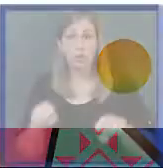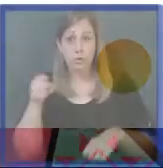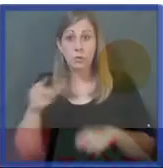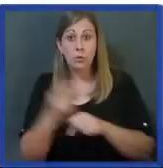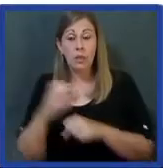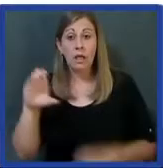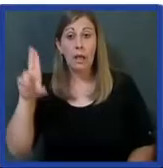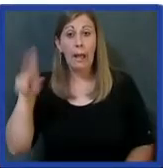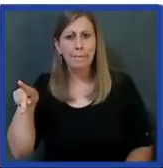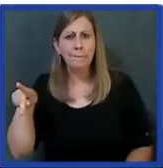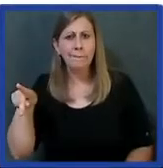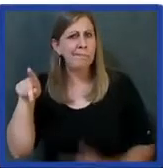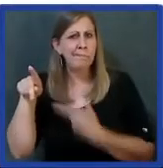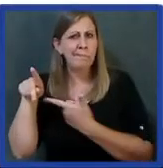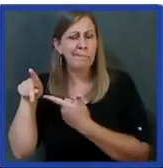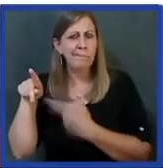Could you cup?